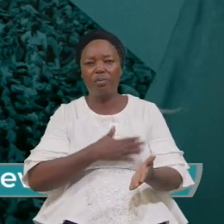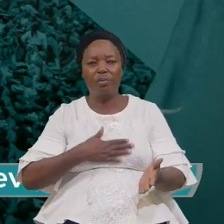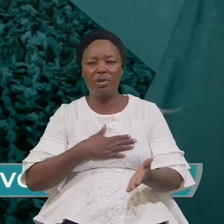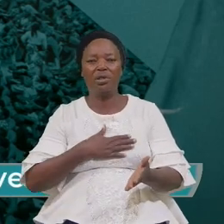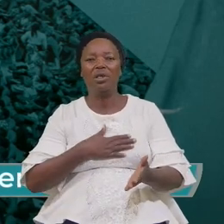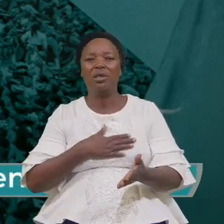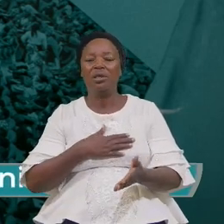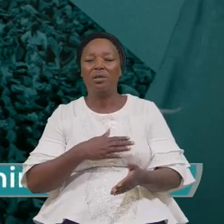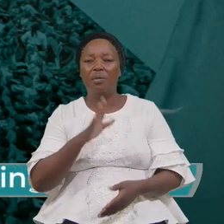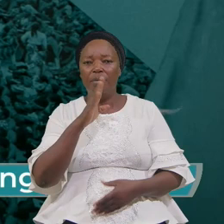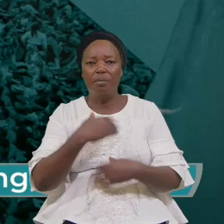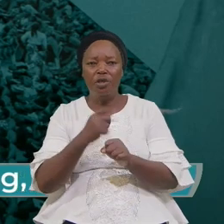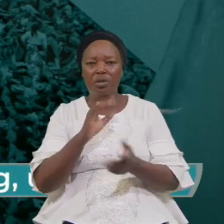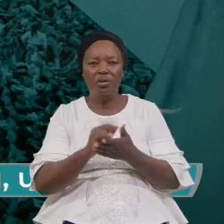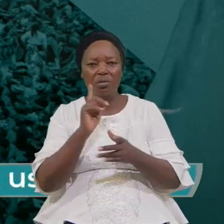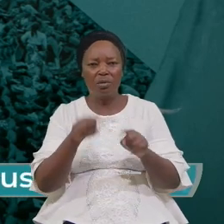compound.